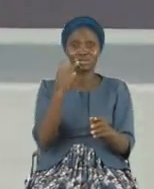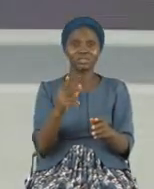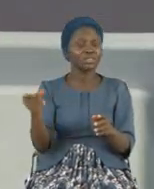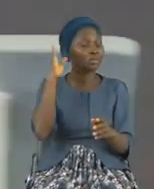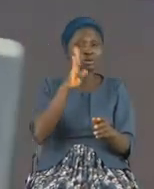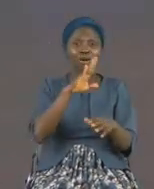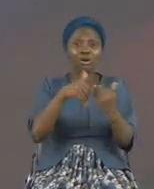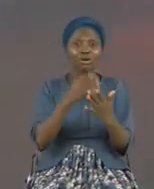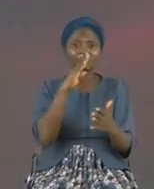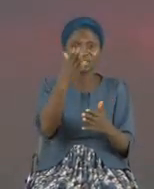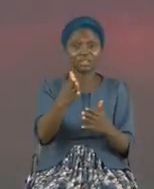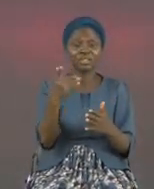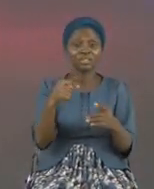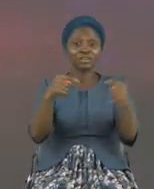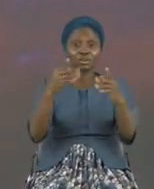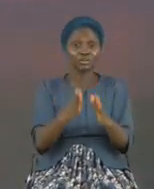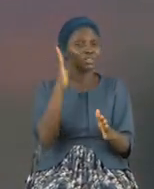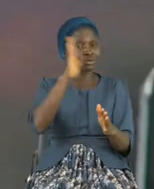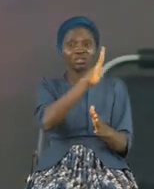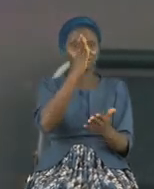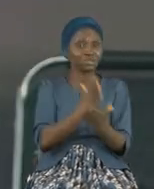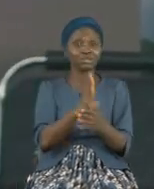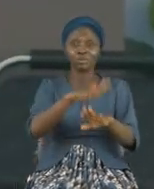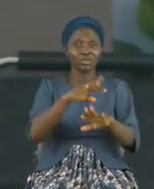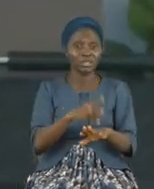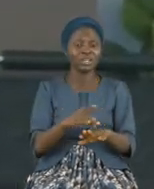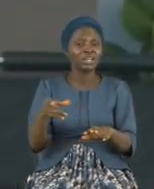will never stop on the earth. They will all be there.